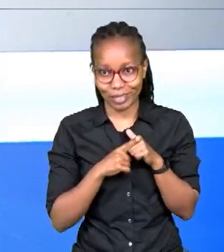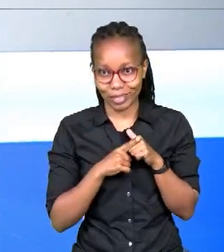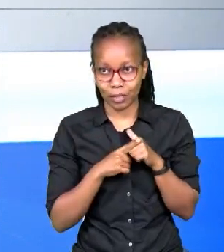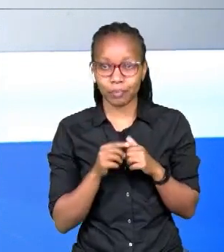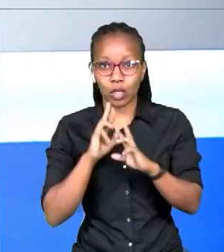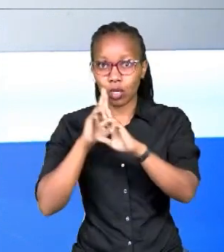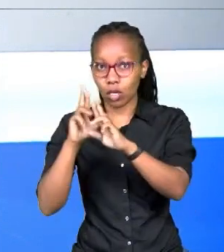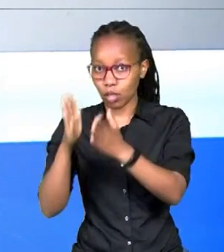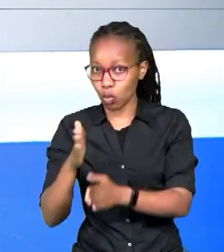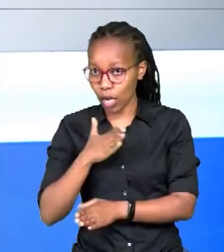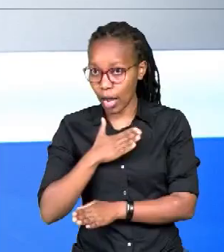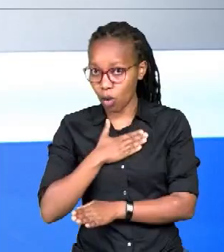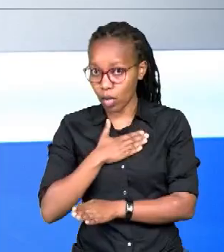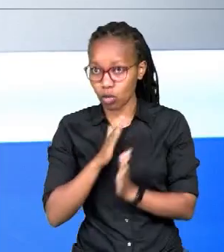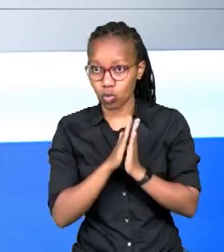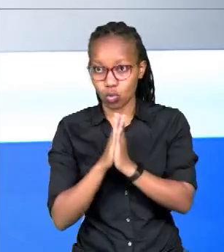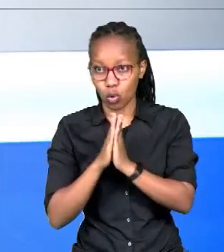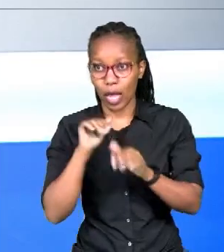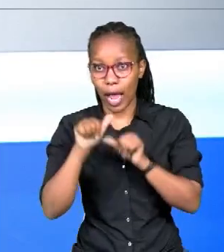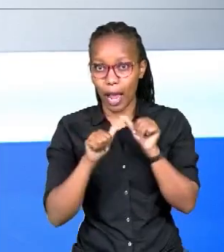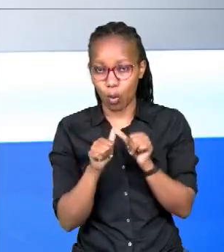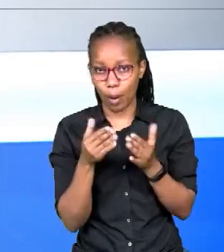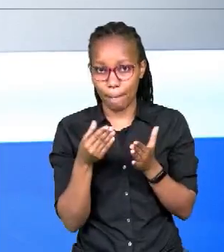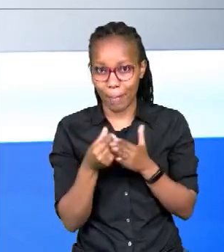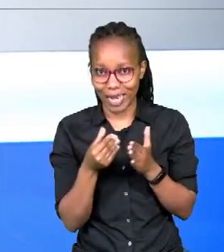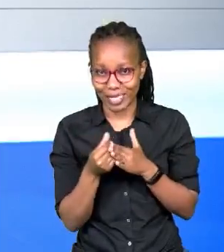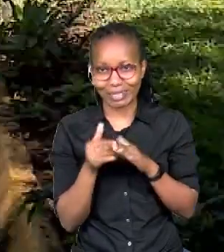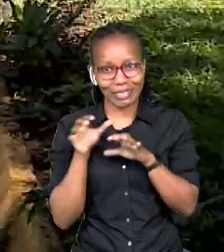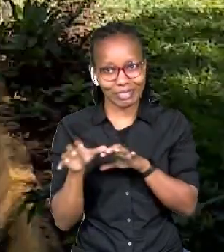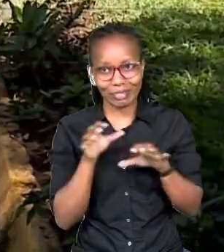our reporter Robert Homer brings us the painful money. Take a look.